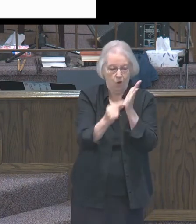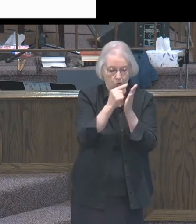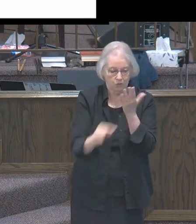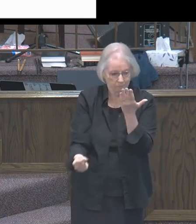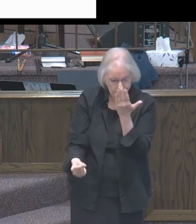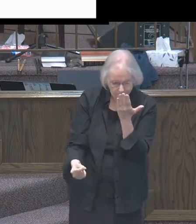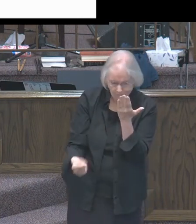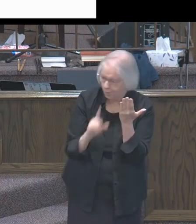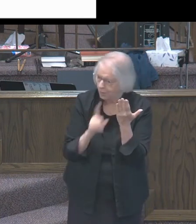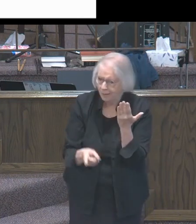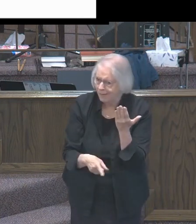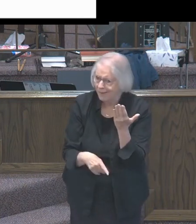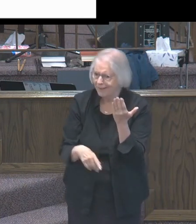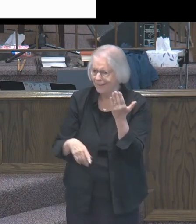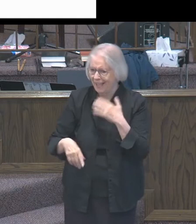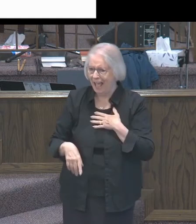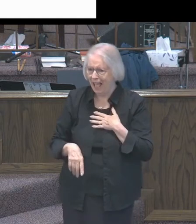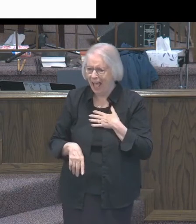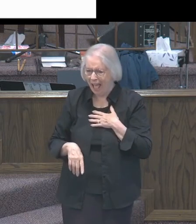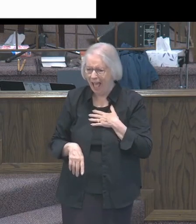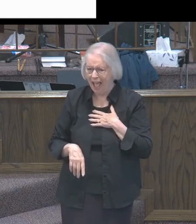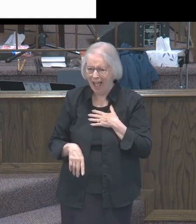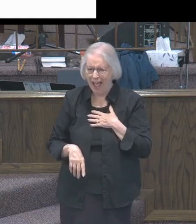I'm never reading the Proverbs again.